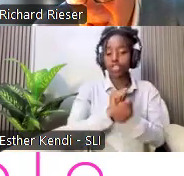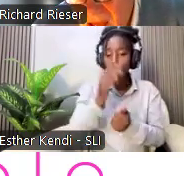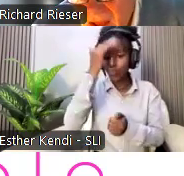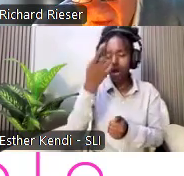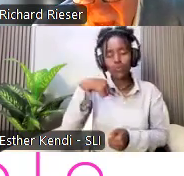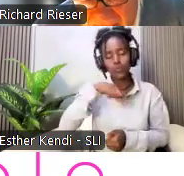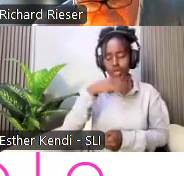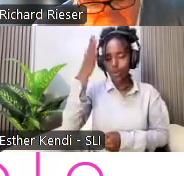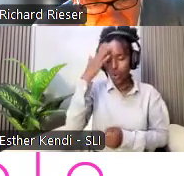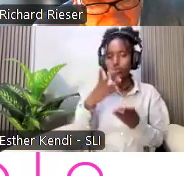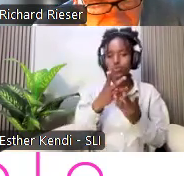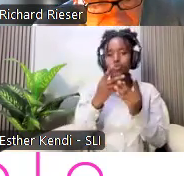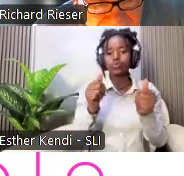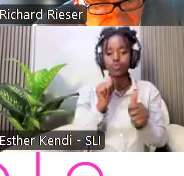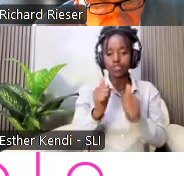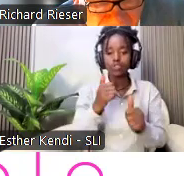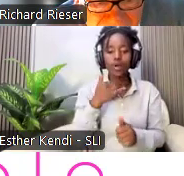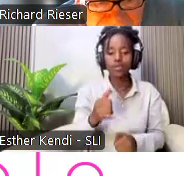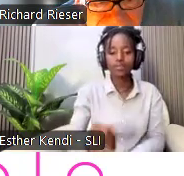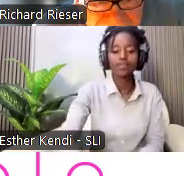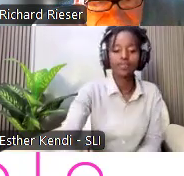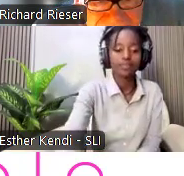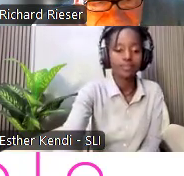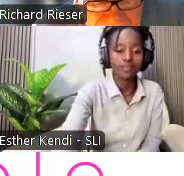solutions. Next, please.